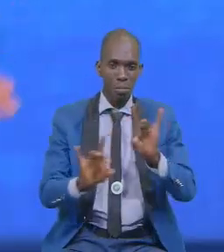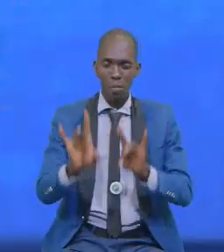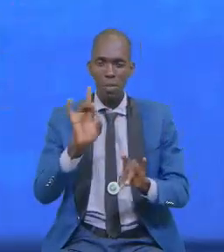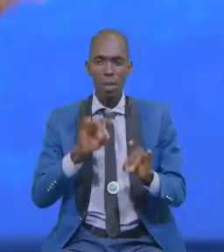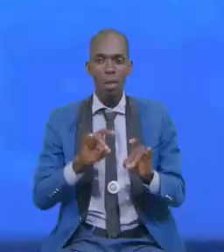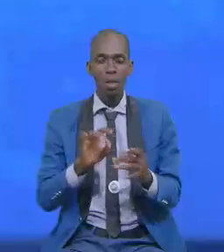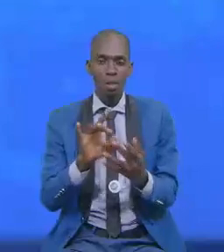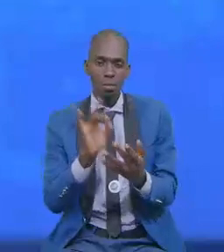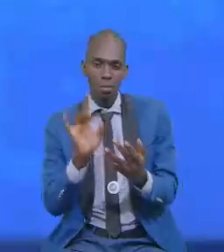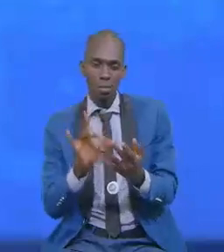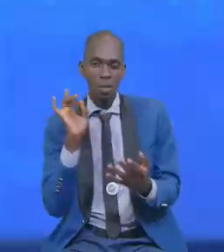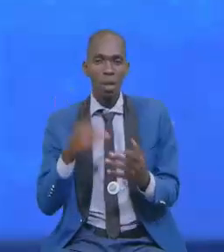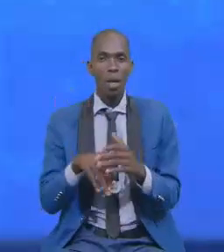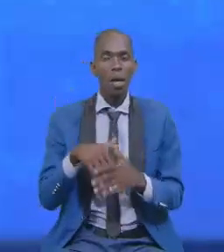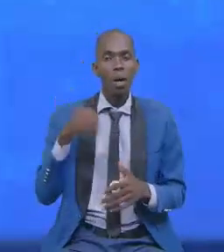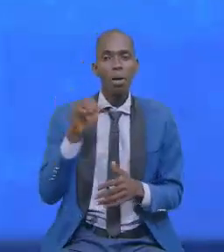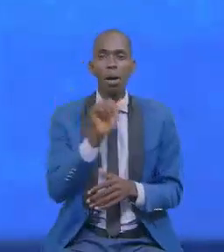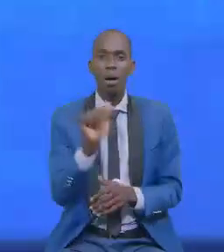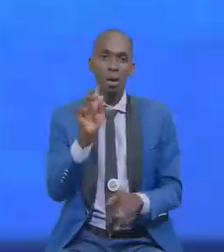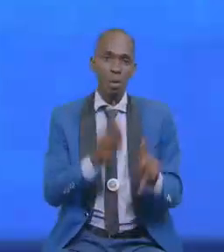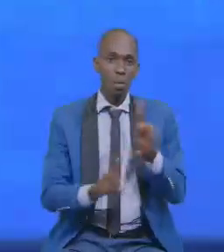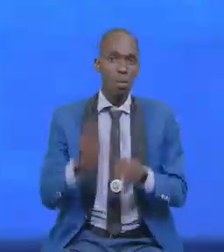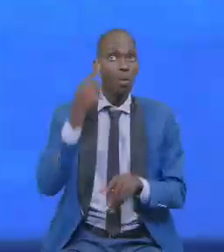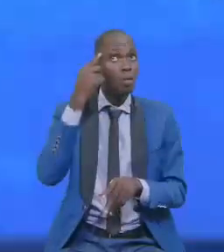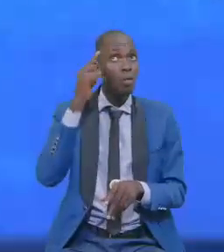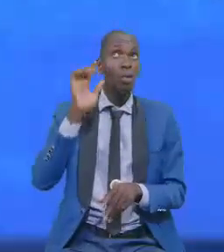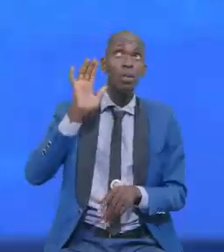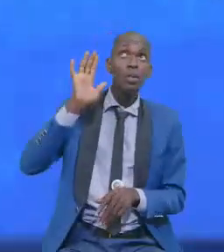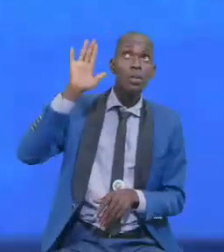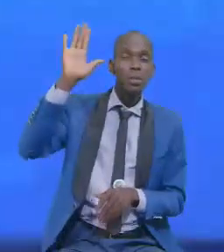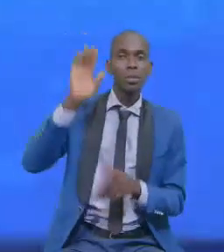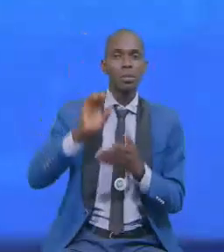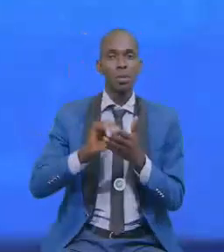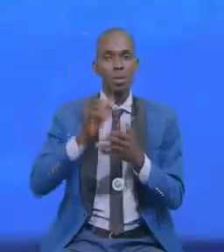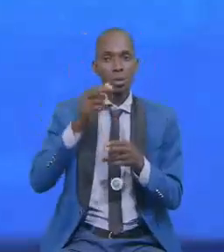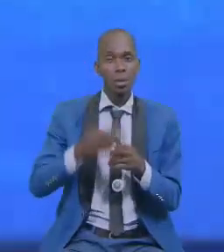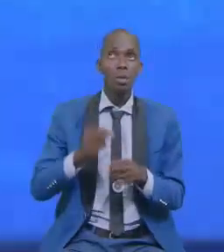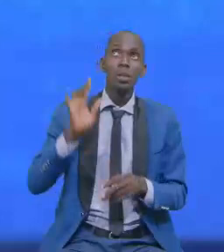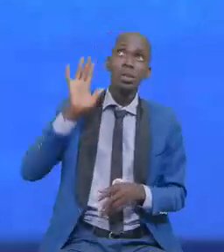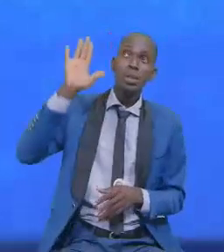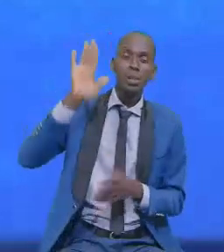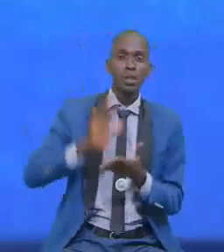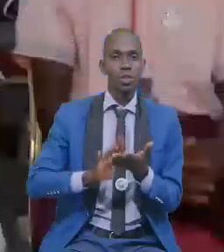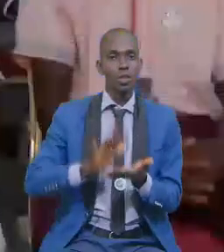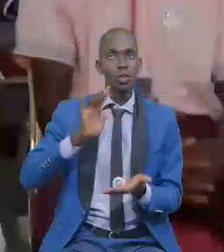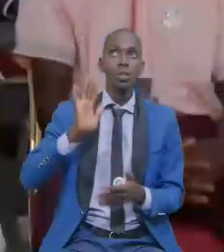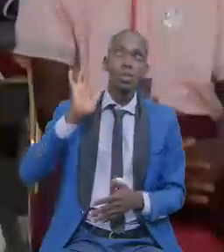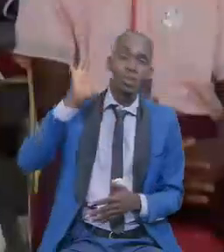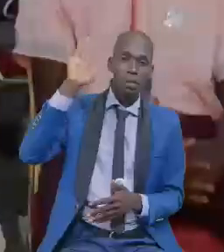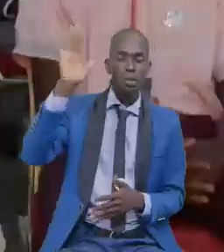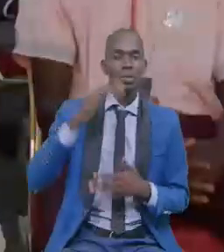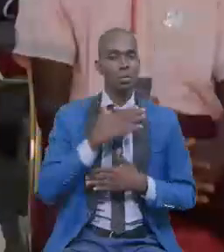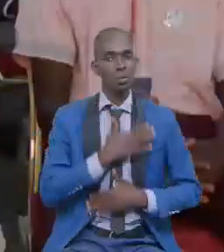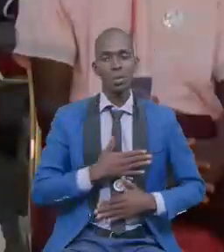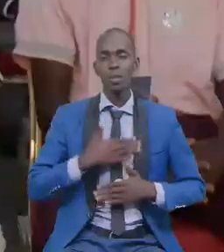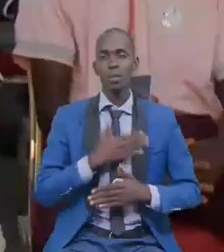choose out a people for his name, his glory, his pleasure.